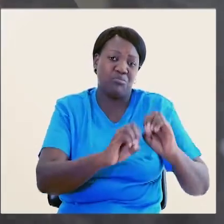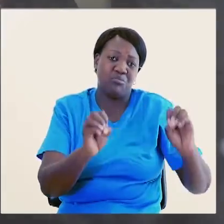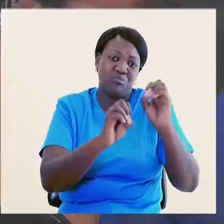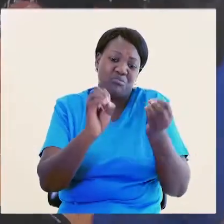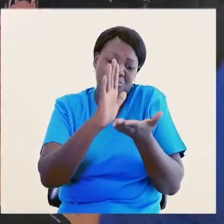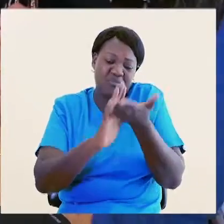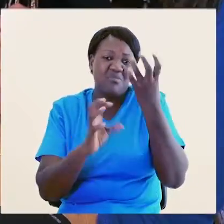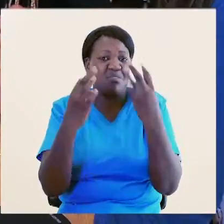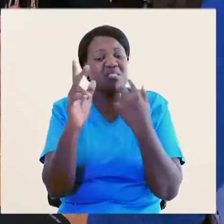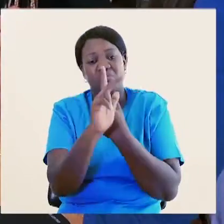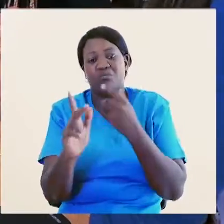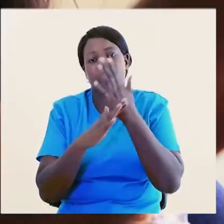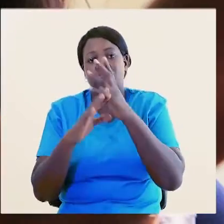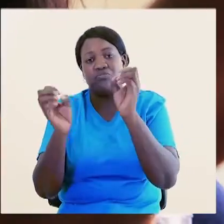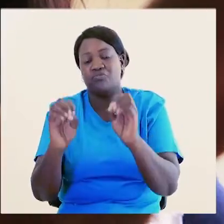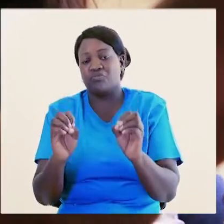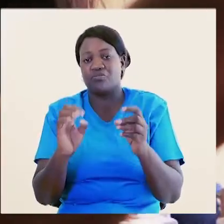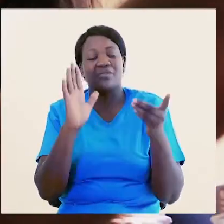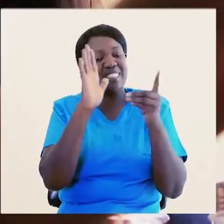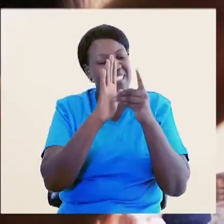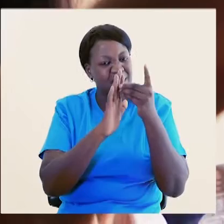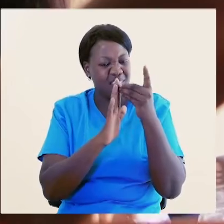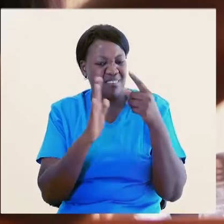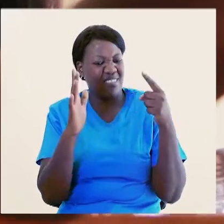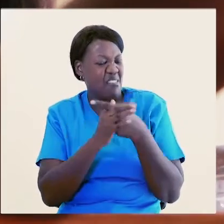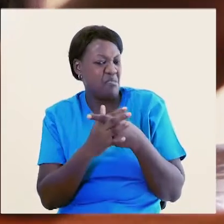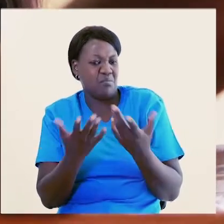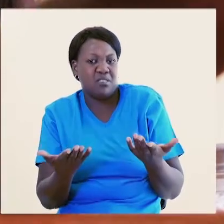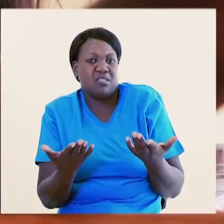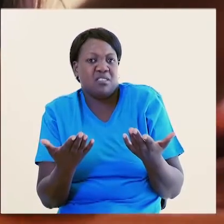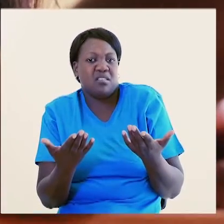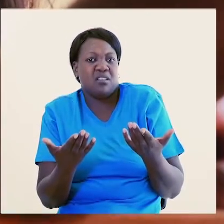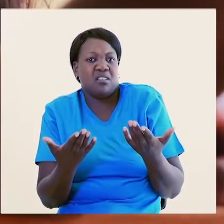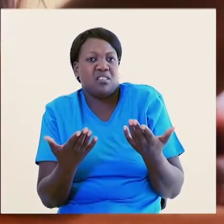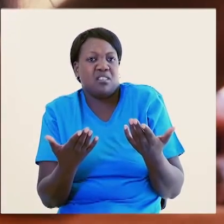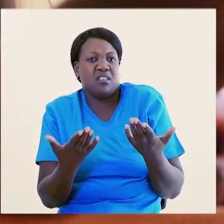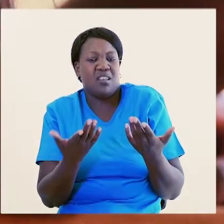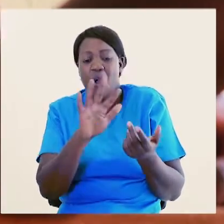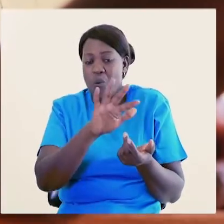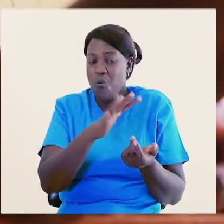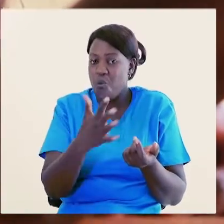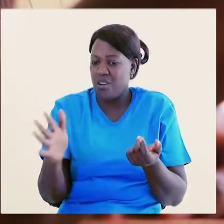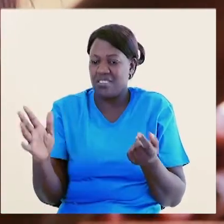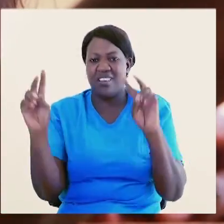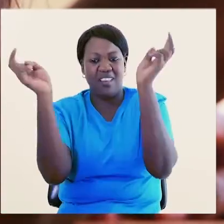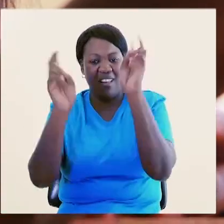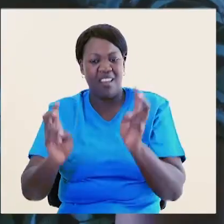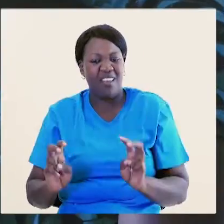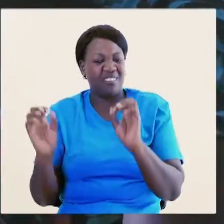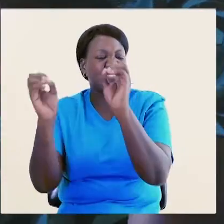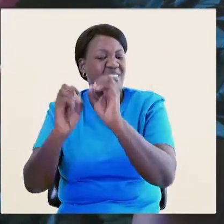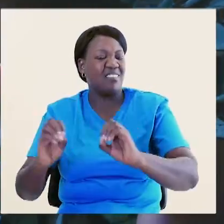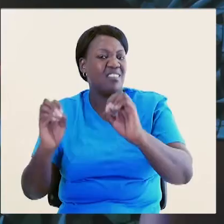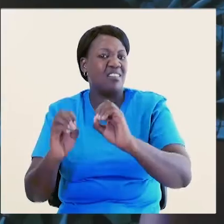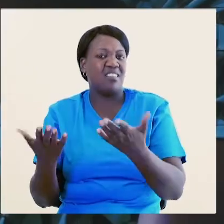high. I will believe you if you say development had taken place, if I look at the availability of water and electricity in our town. Mm.